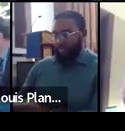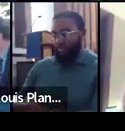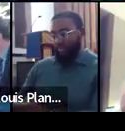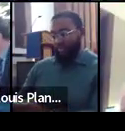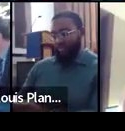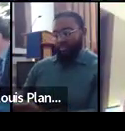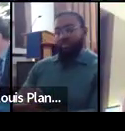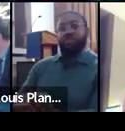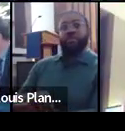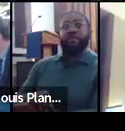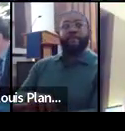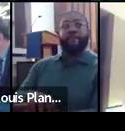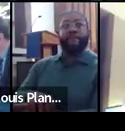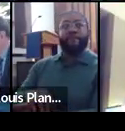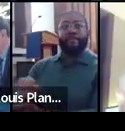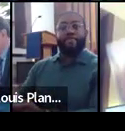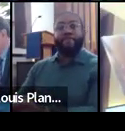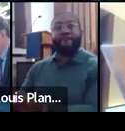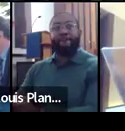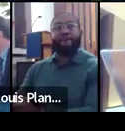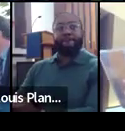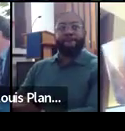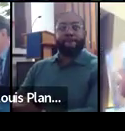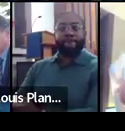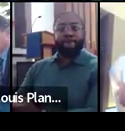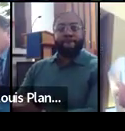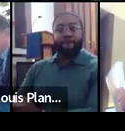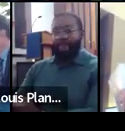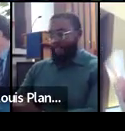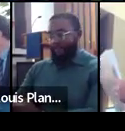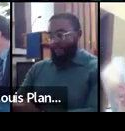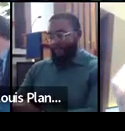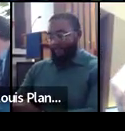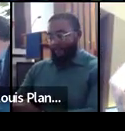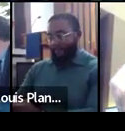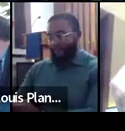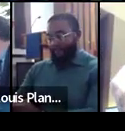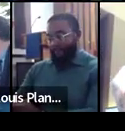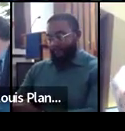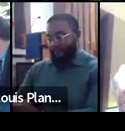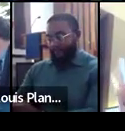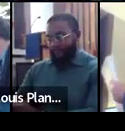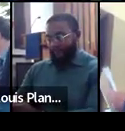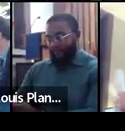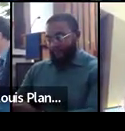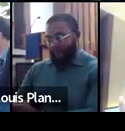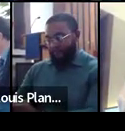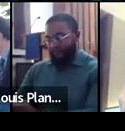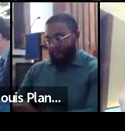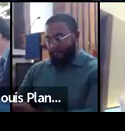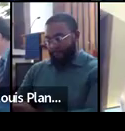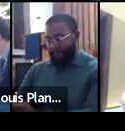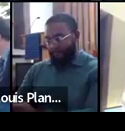program, newer to the city, and we look for the planning and bringing in implementation partners. We have the